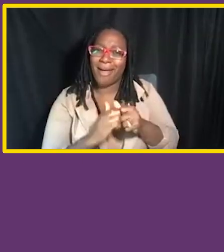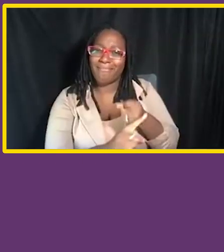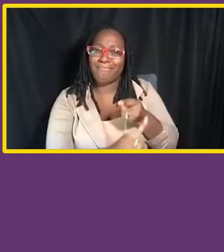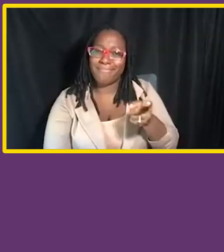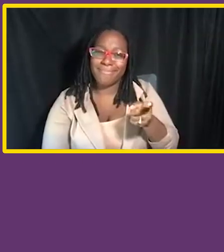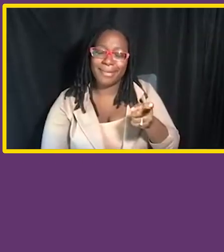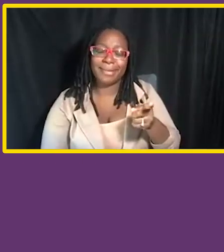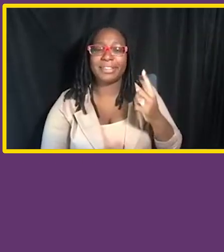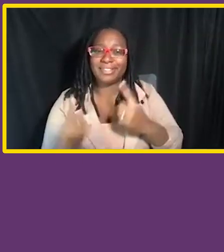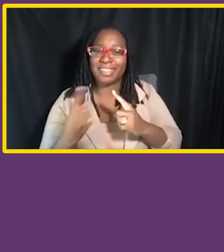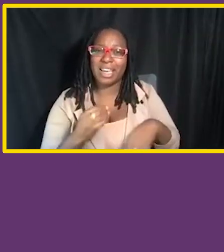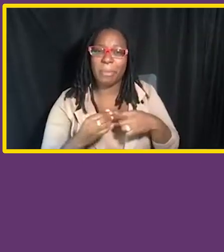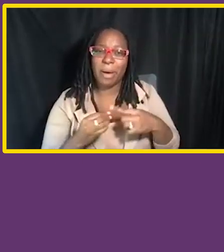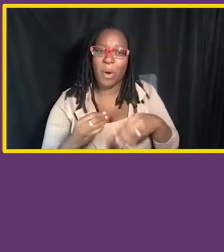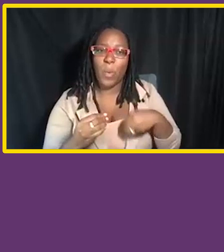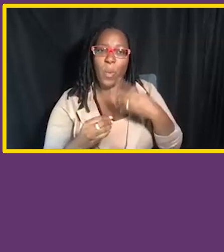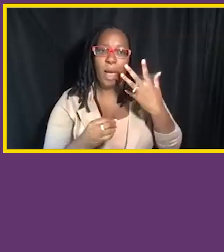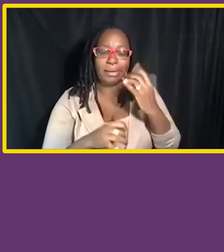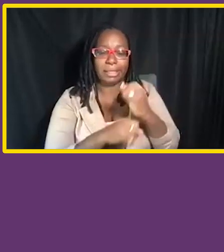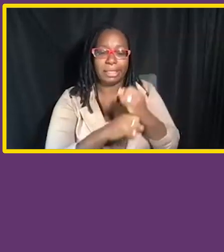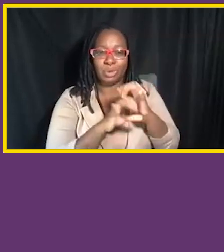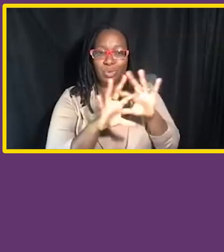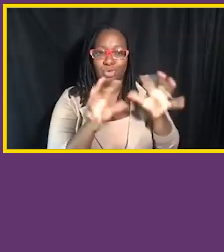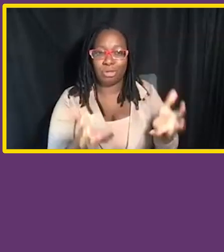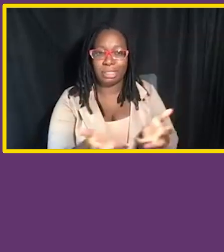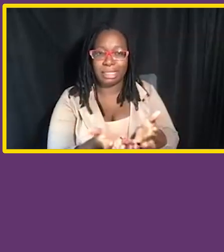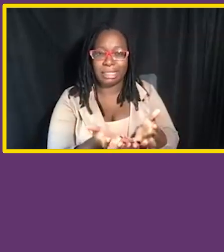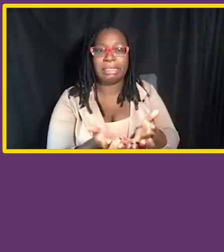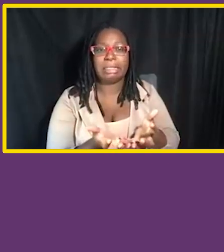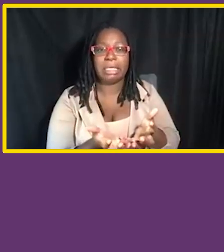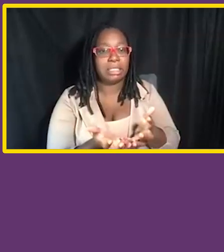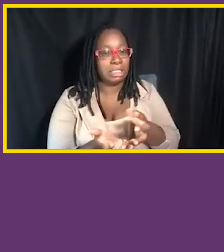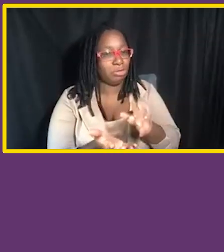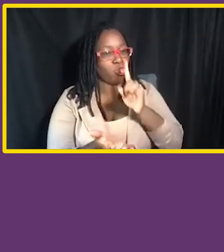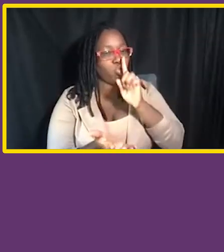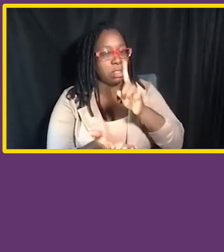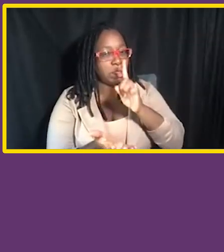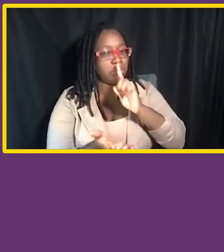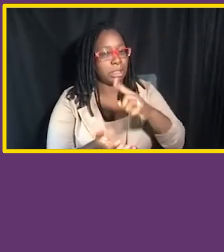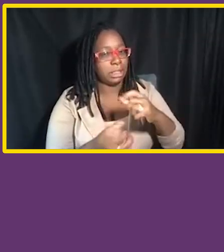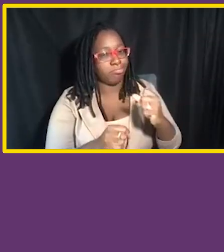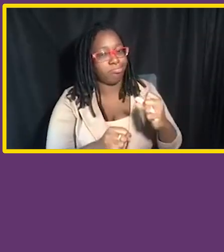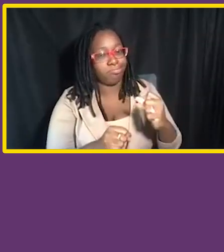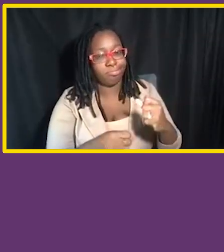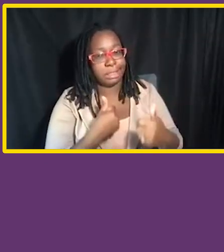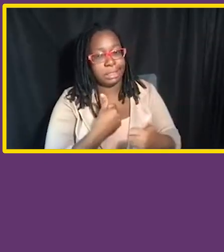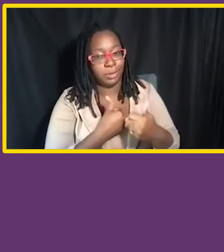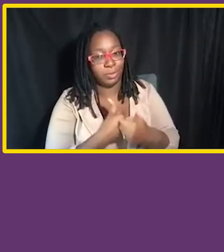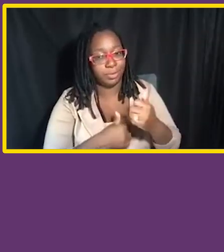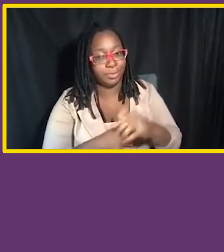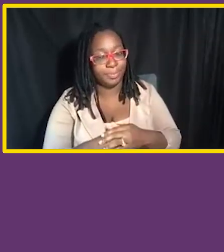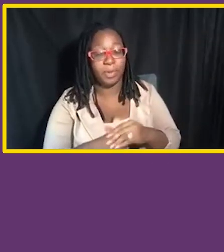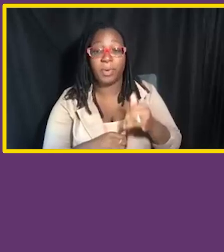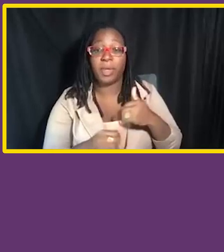about predominantly white institutions and how profoundly dangerous they are. There's some research about